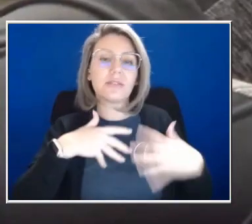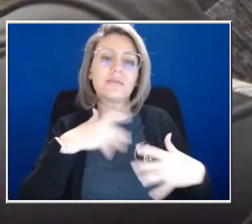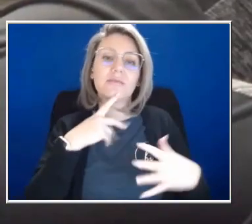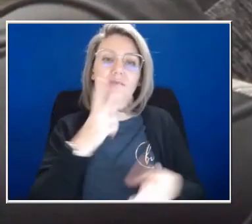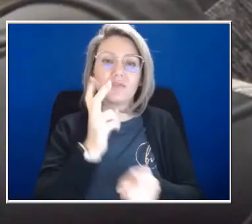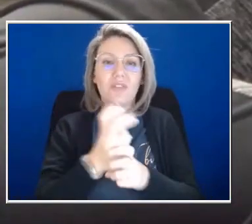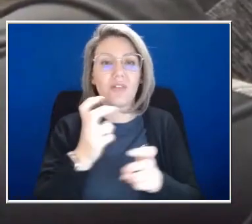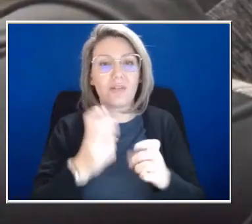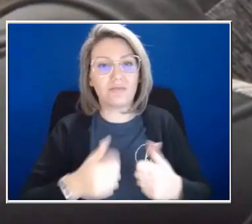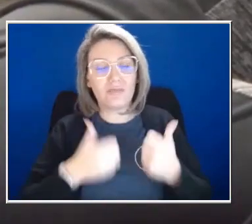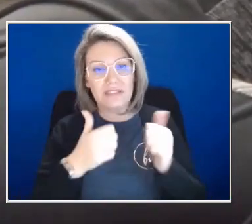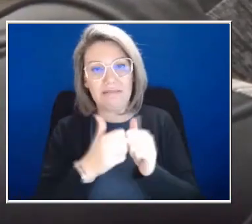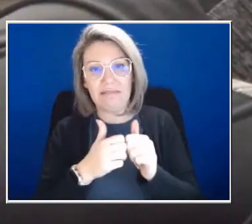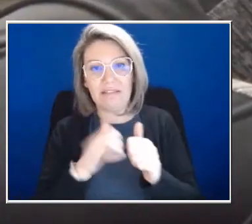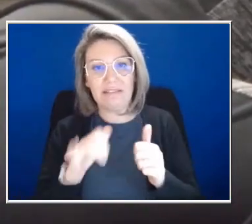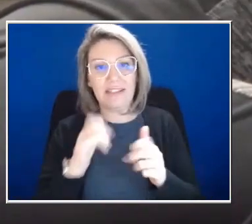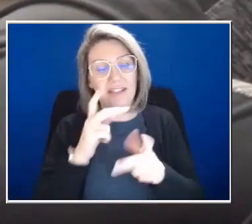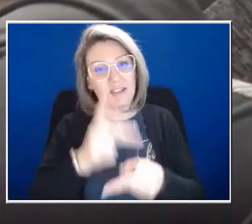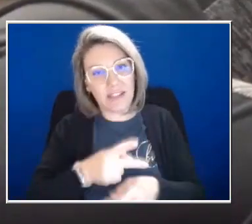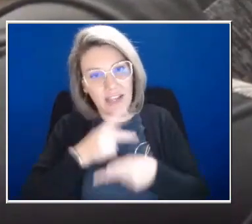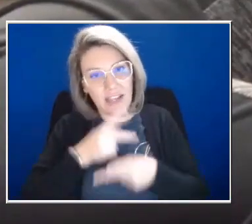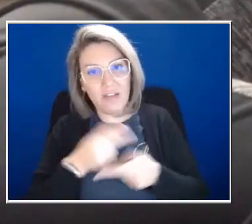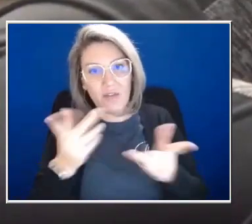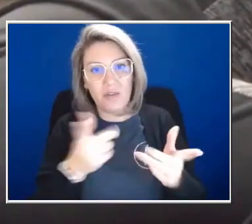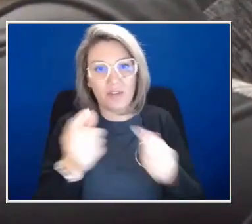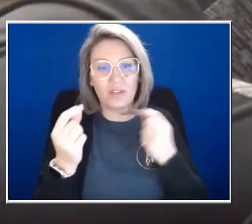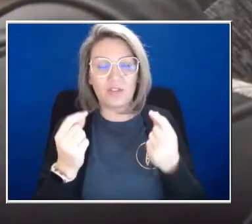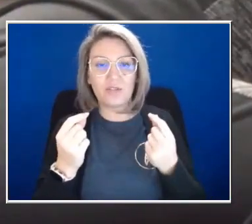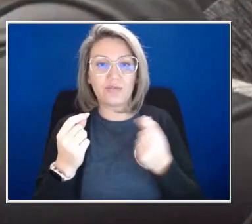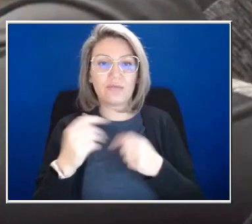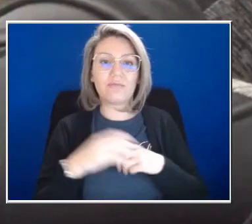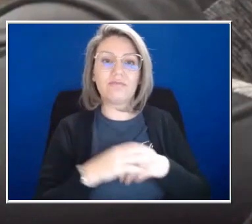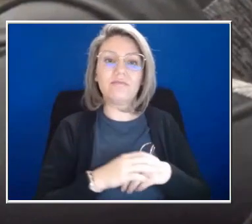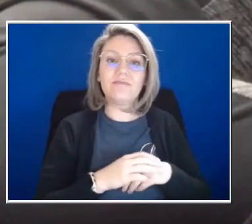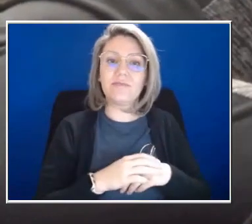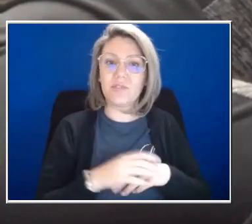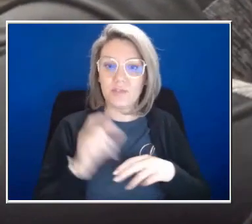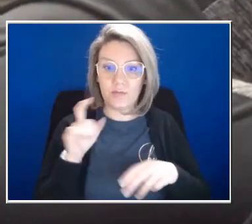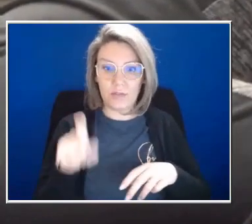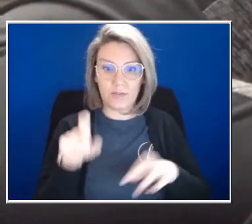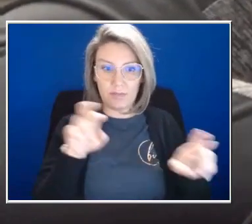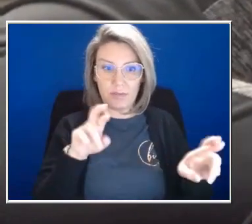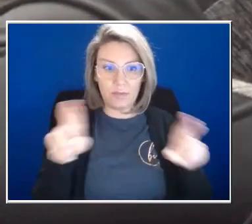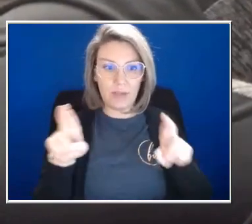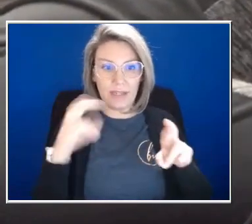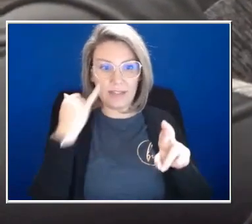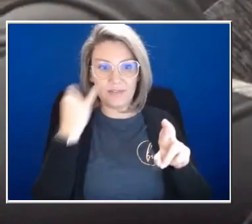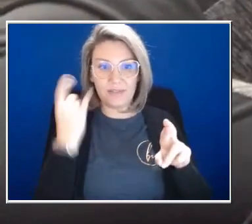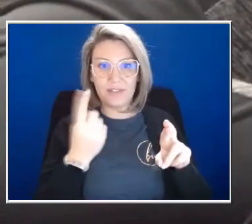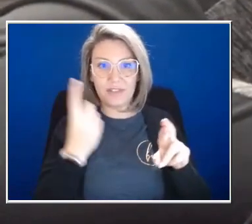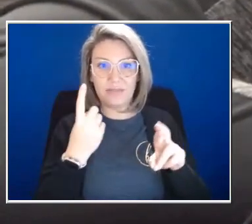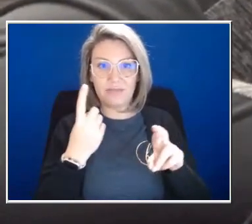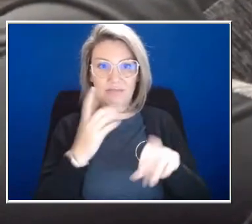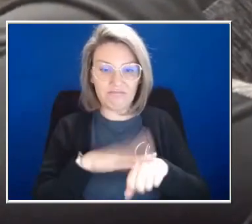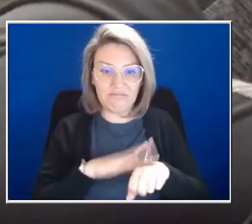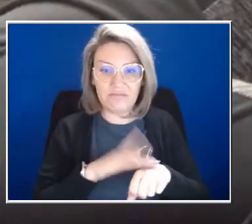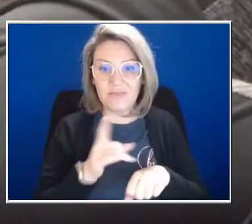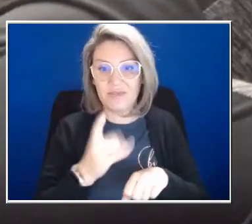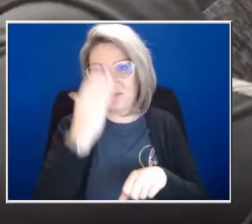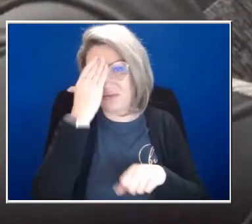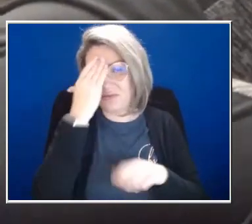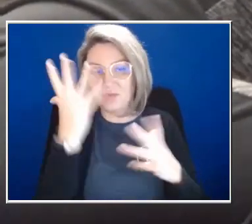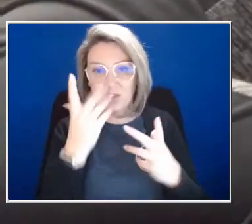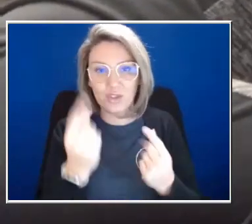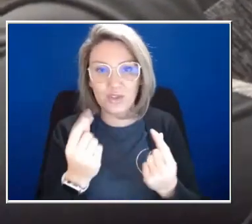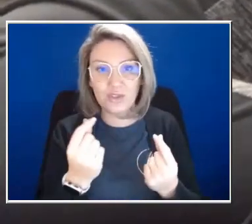it. You have to be very cautious of what you're doing. You have to be ready that if something starts to alarm, you know what to do. You know how